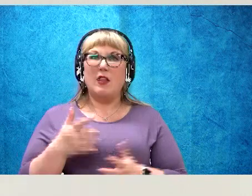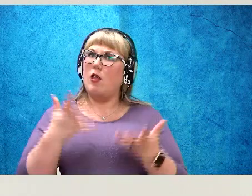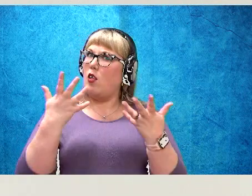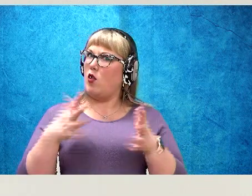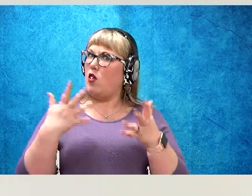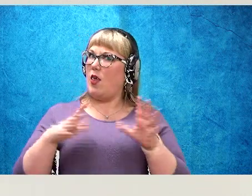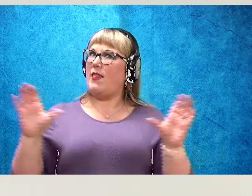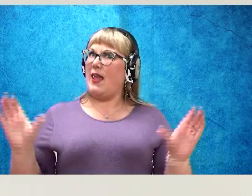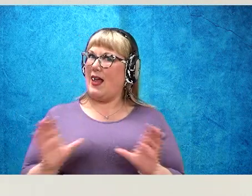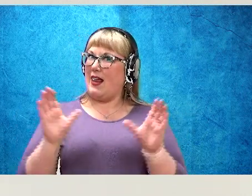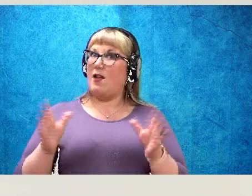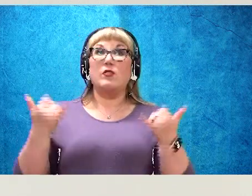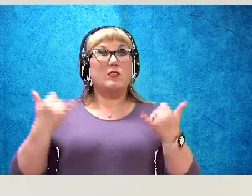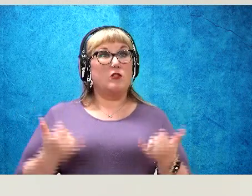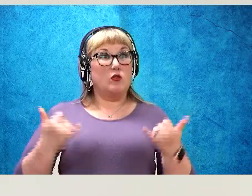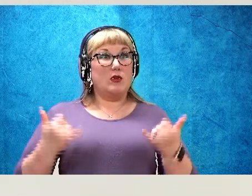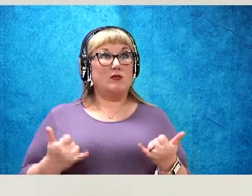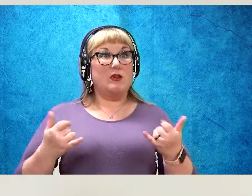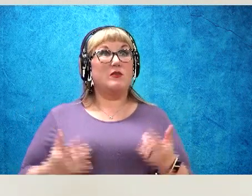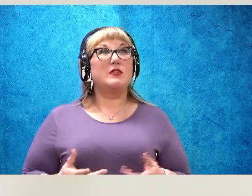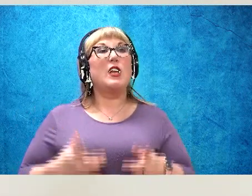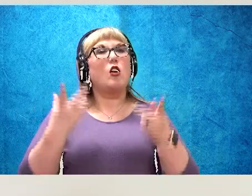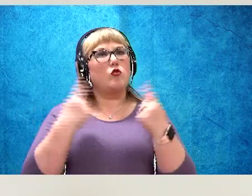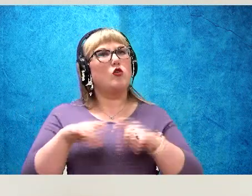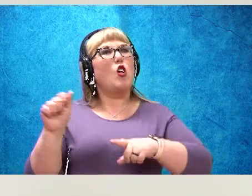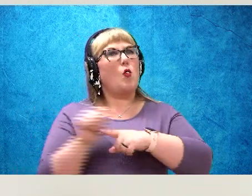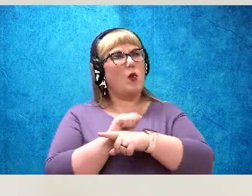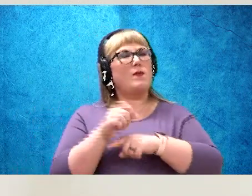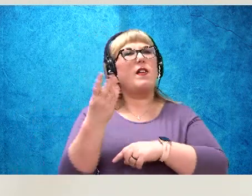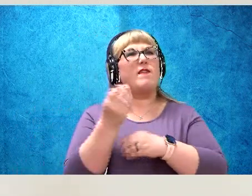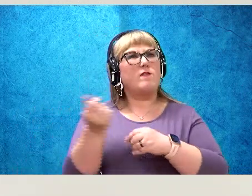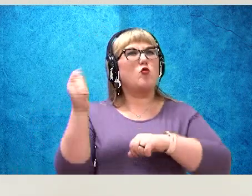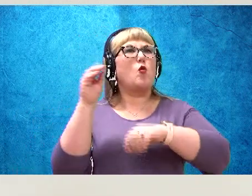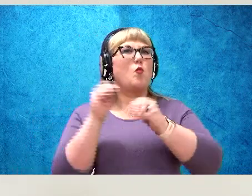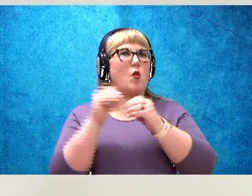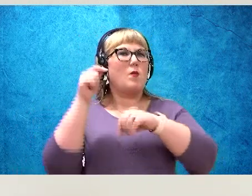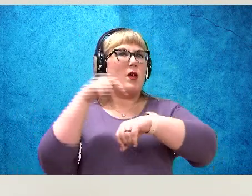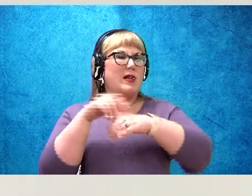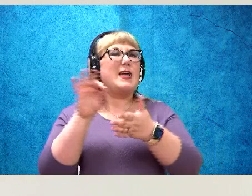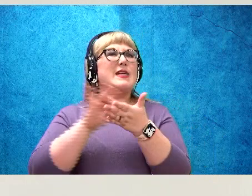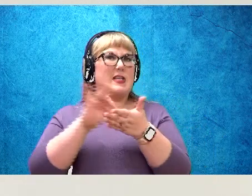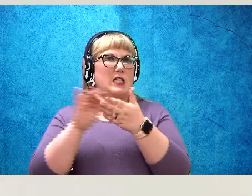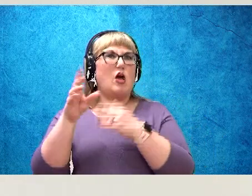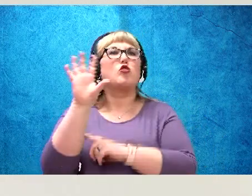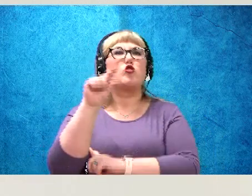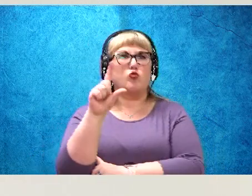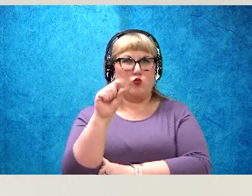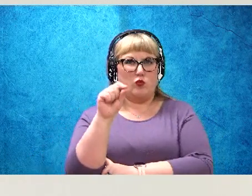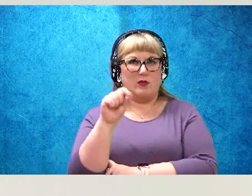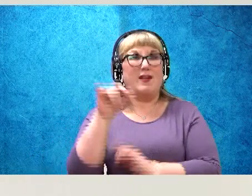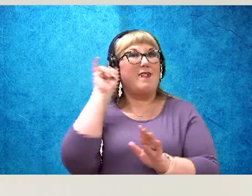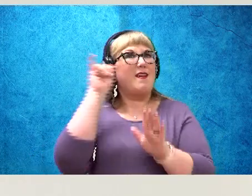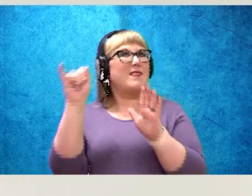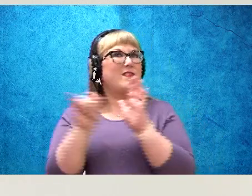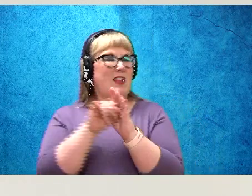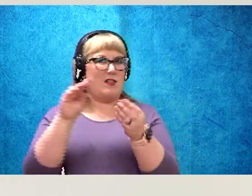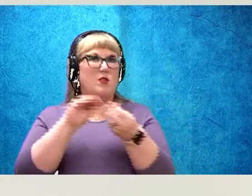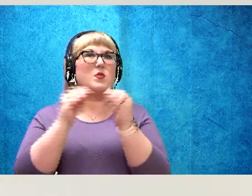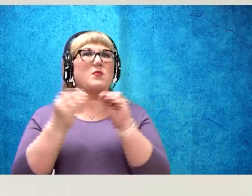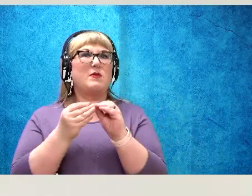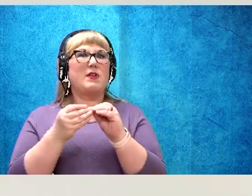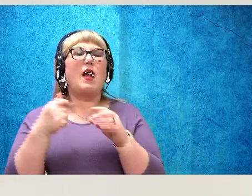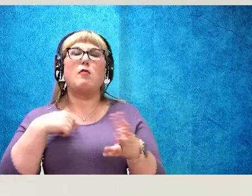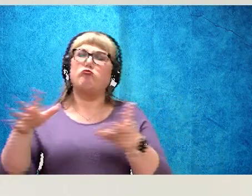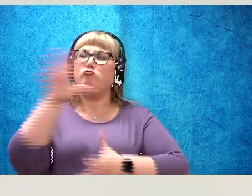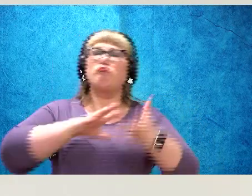the activities that I have today. So let's practice a few more times counting to 20 and identifying these numbers. So I'm going to